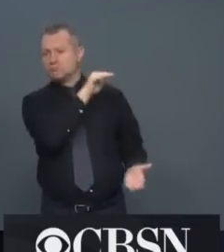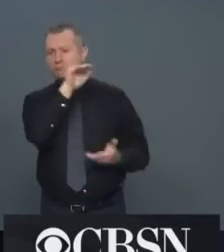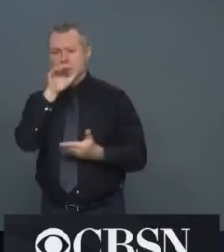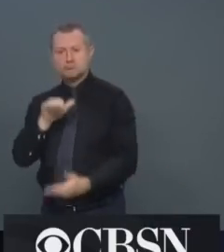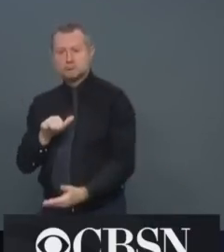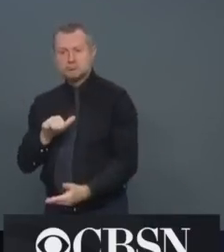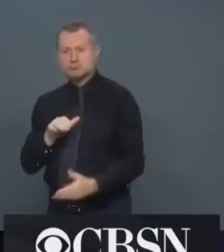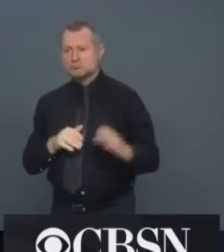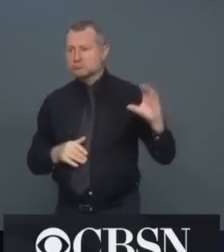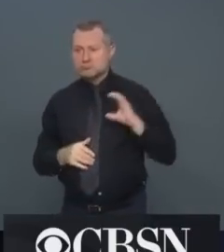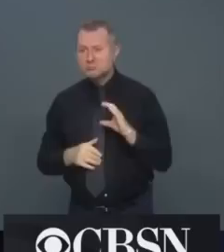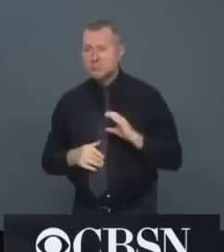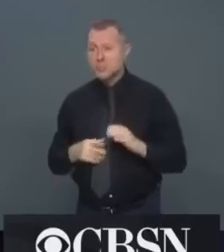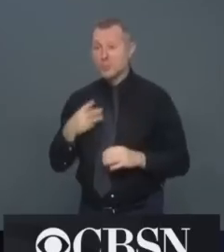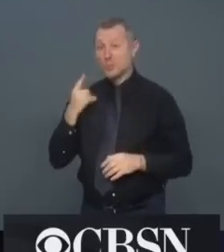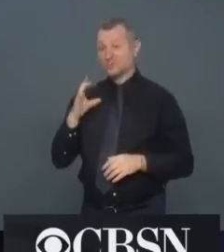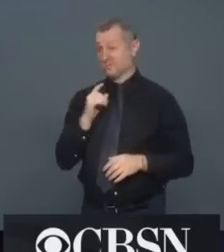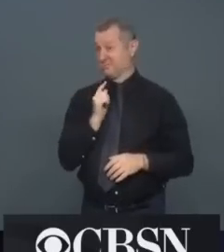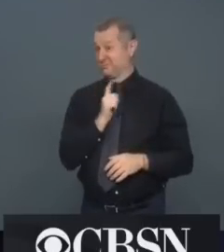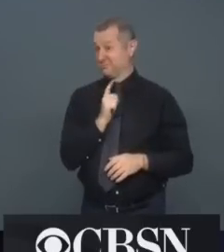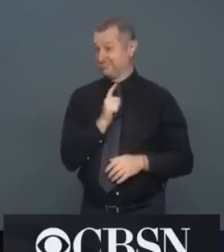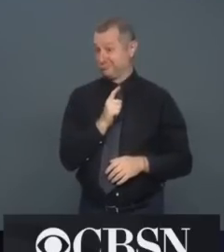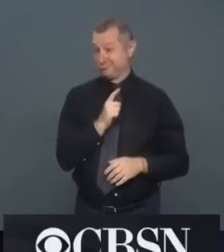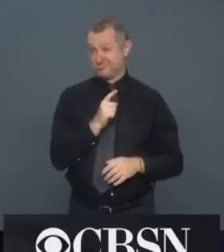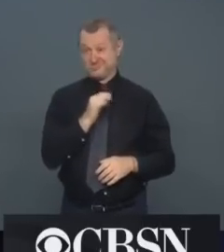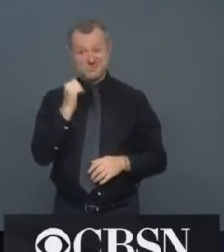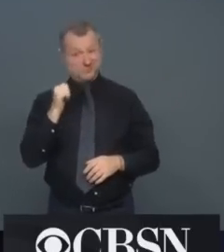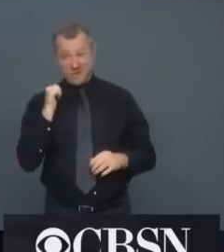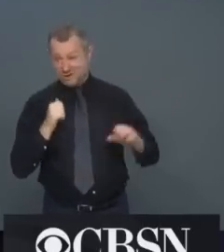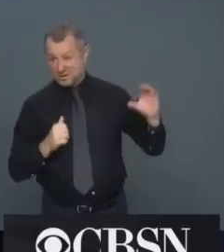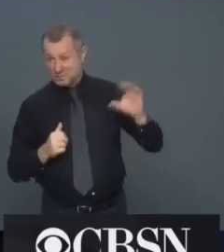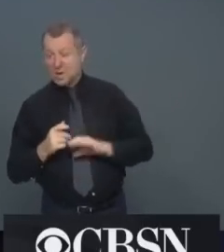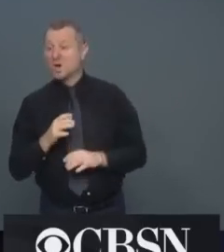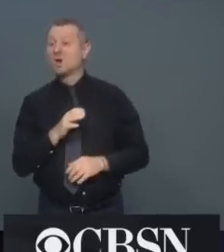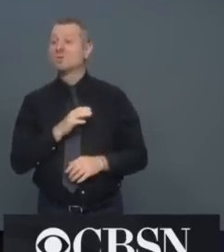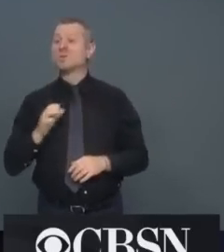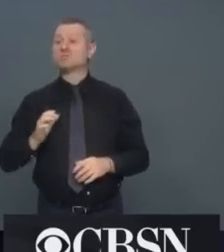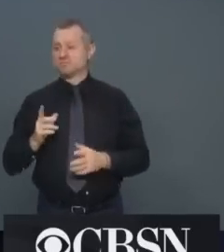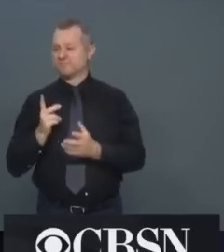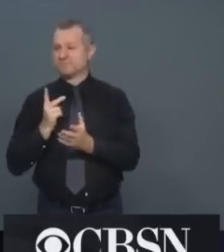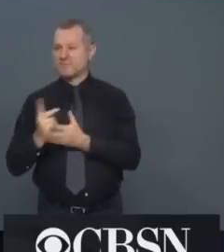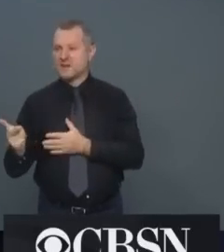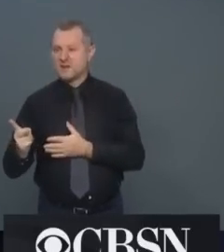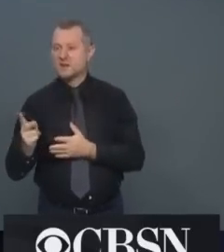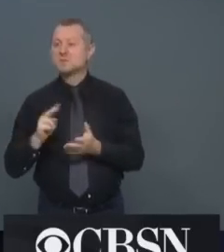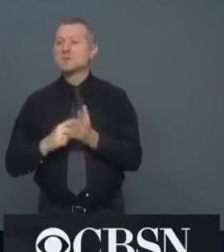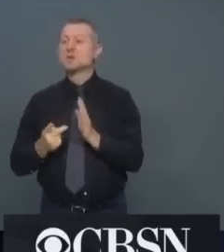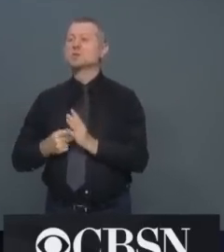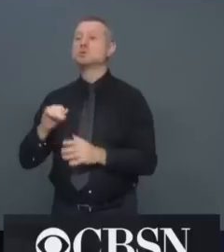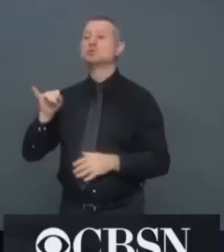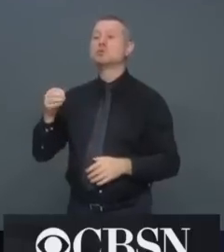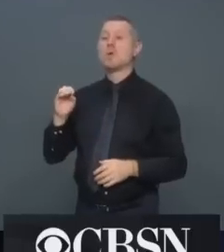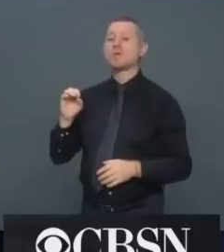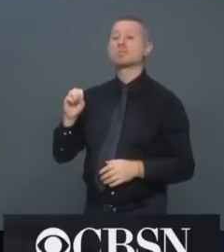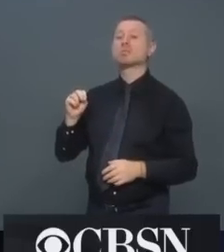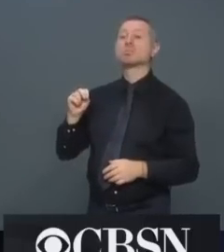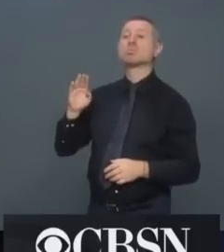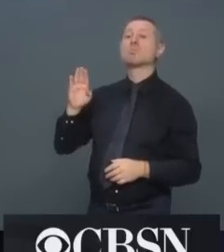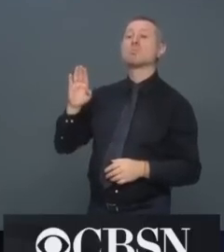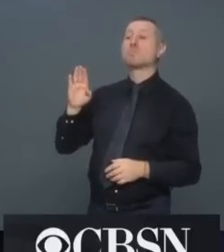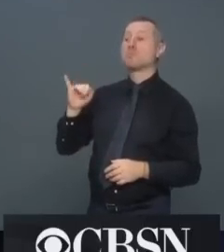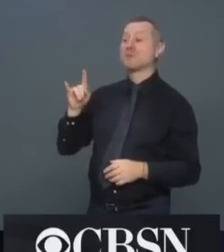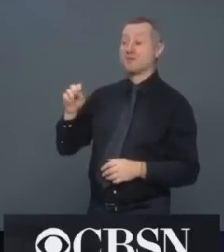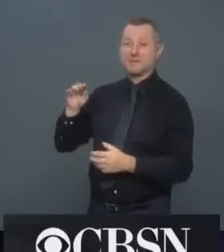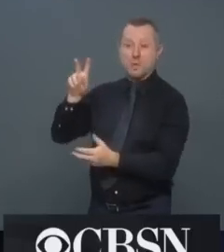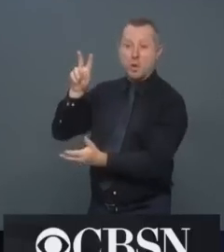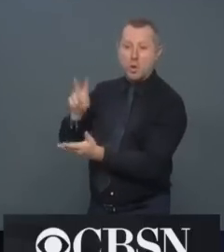not to provide any aid, it means this Congress didn't do it. It means Joe Biden didn't win. It means the Democrats didn't